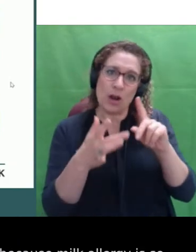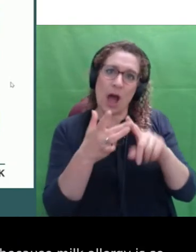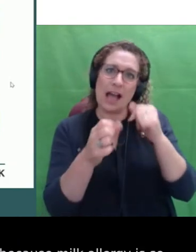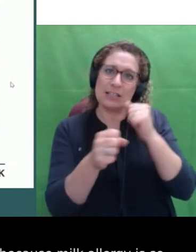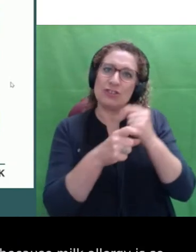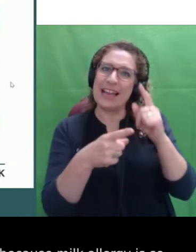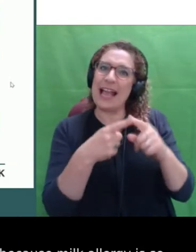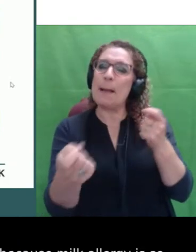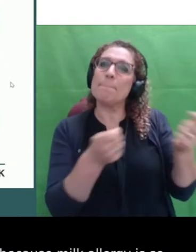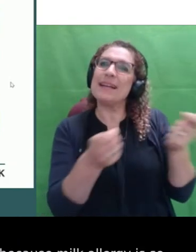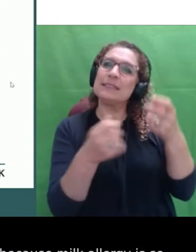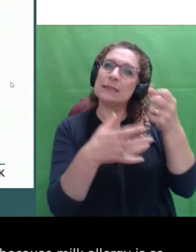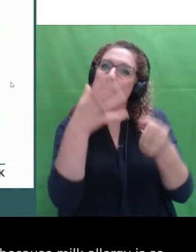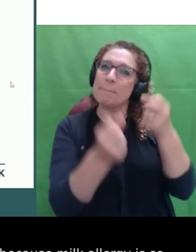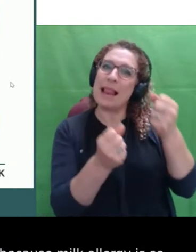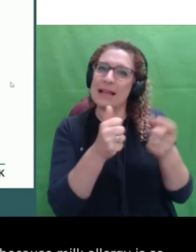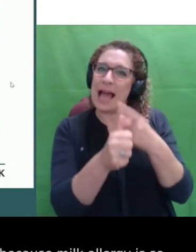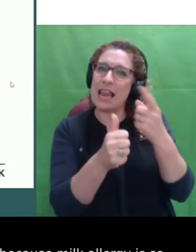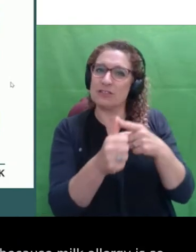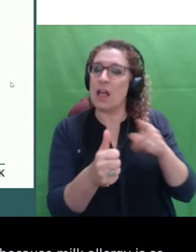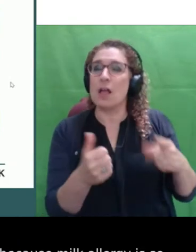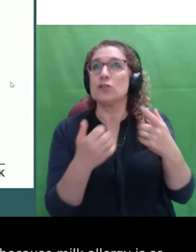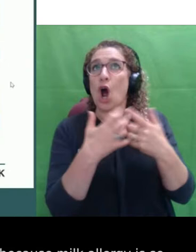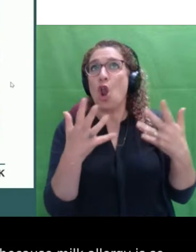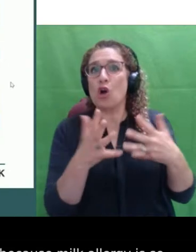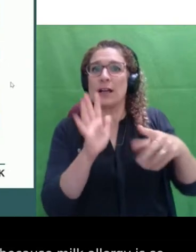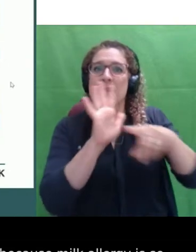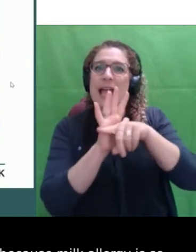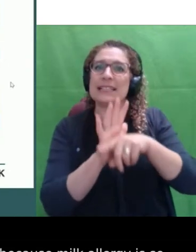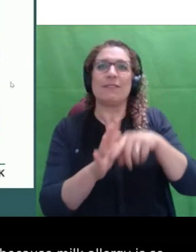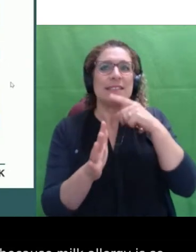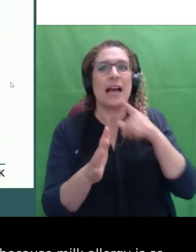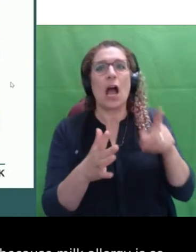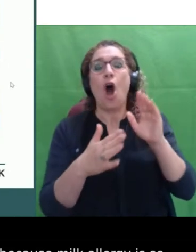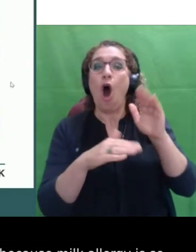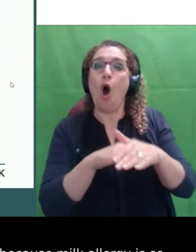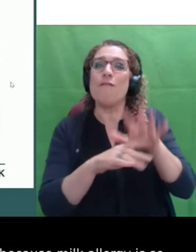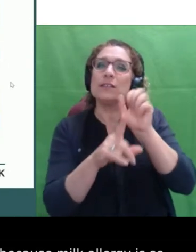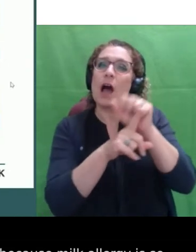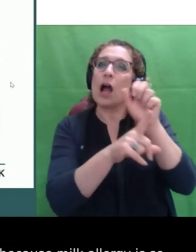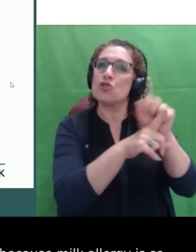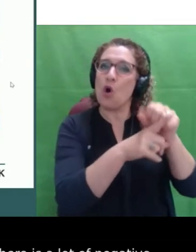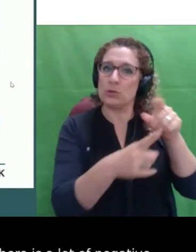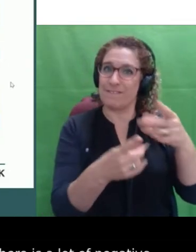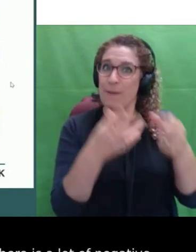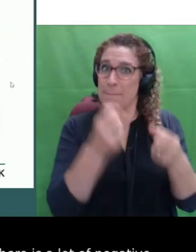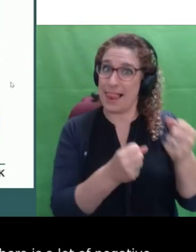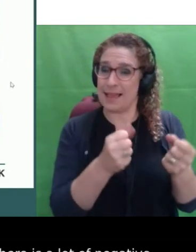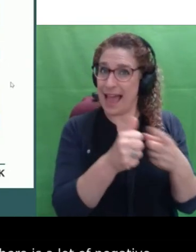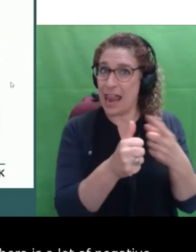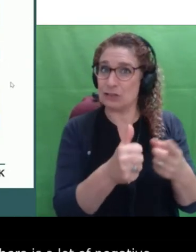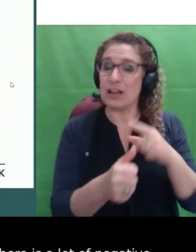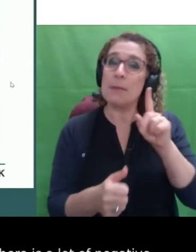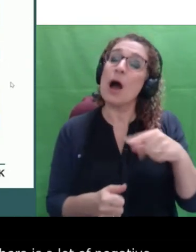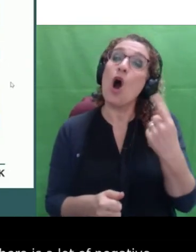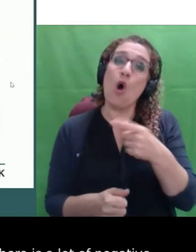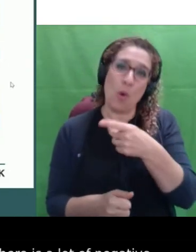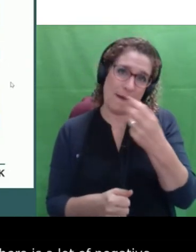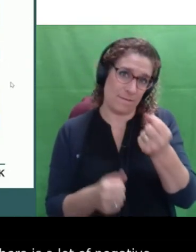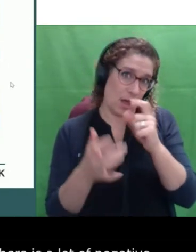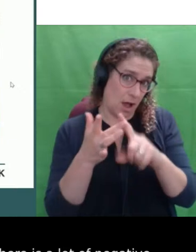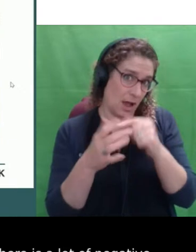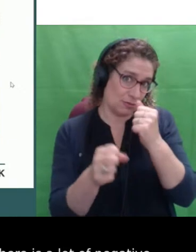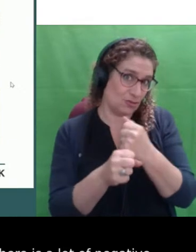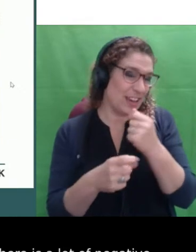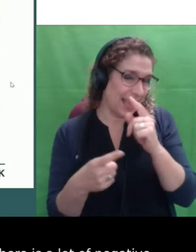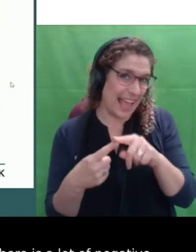there's a lot of negative press about over diagnosis of milk allergy and if you have a child with an ige mediated milk allergy it is very